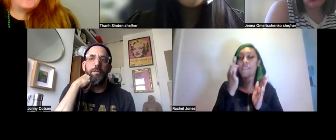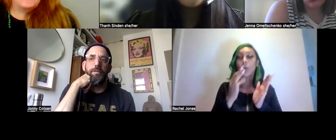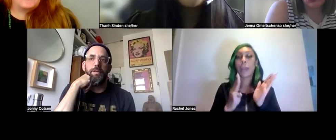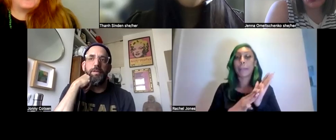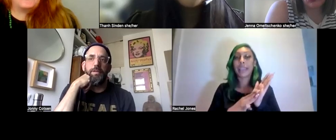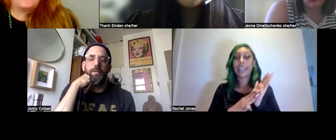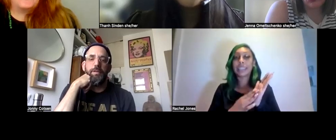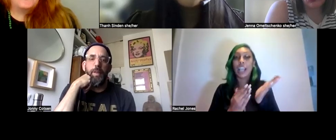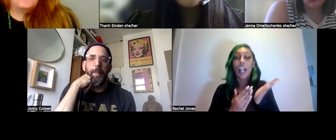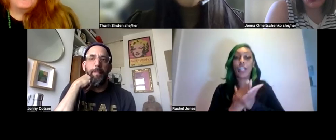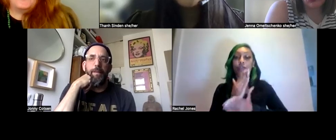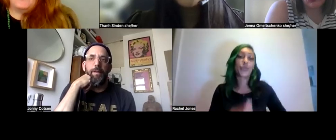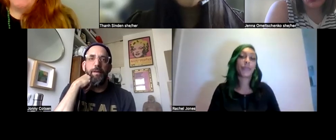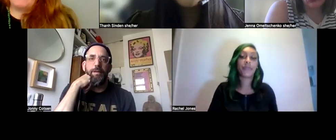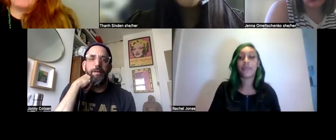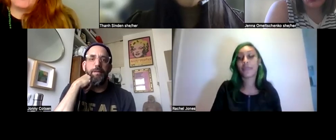to get to those.